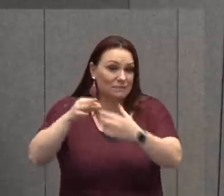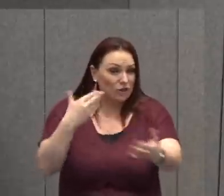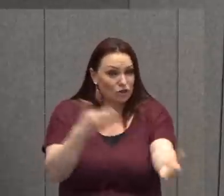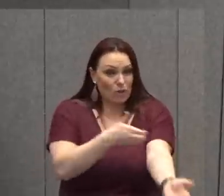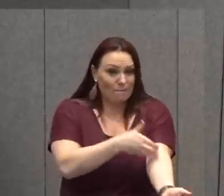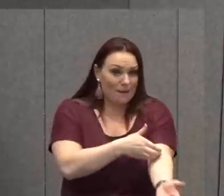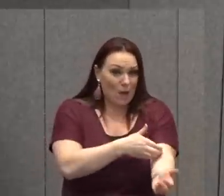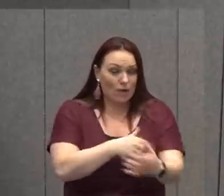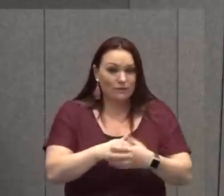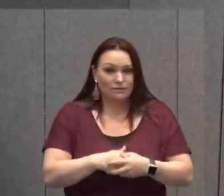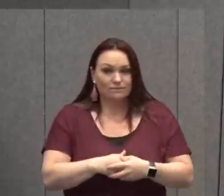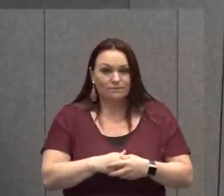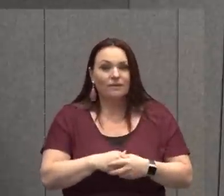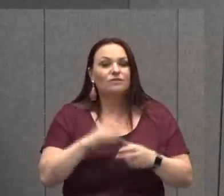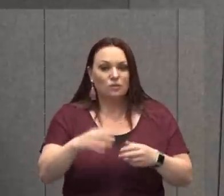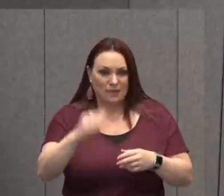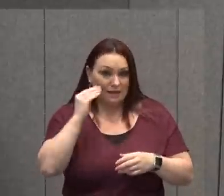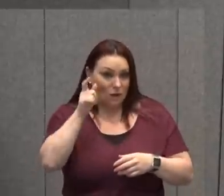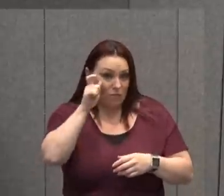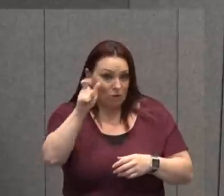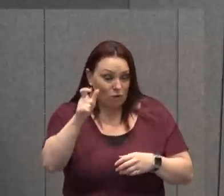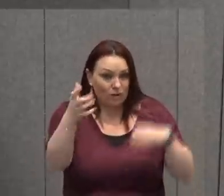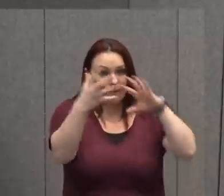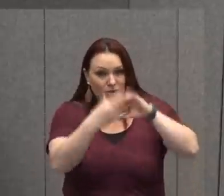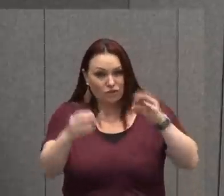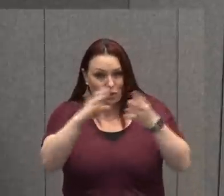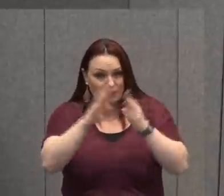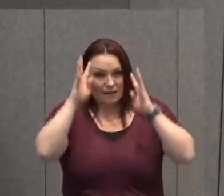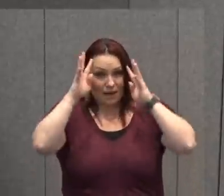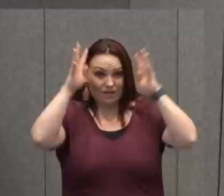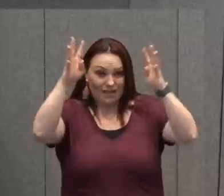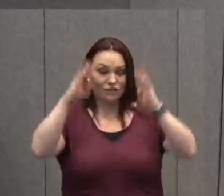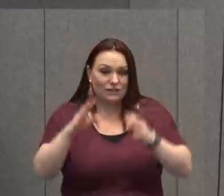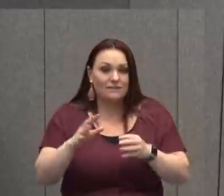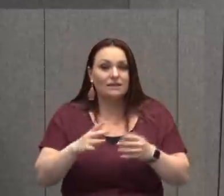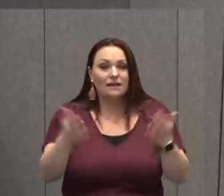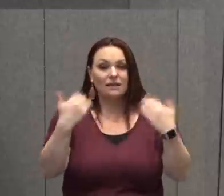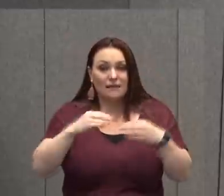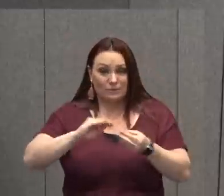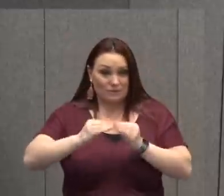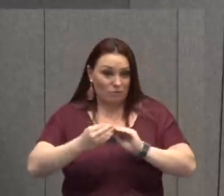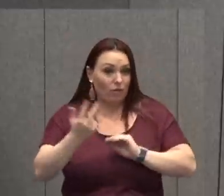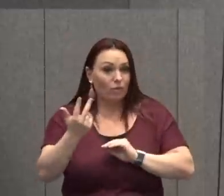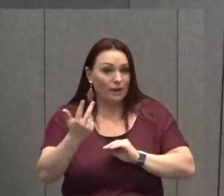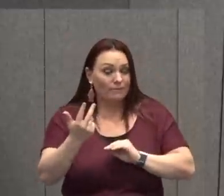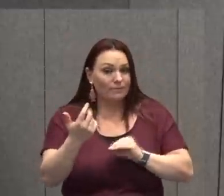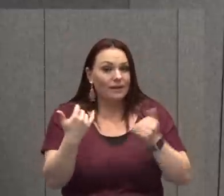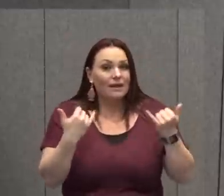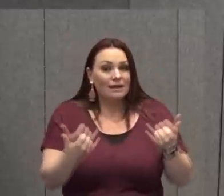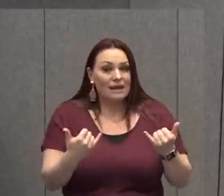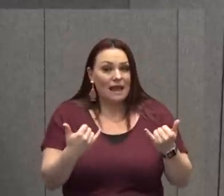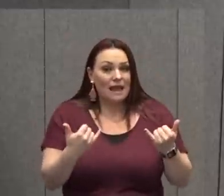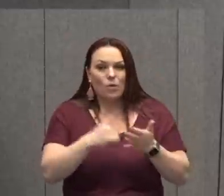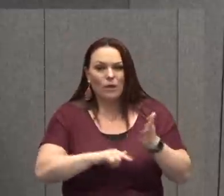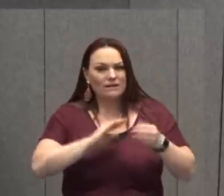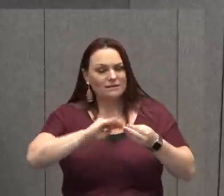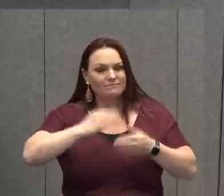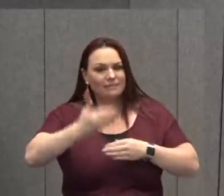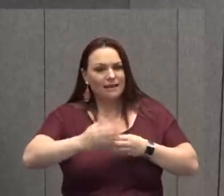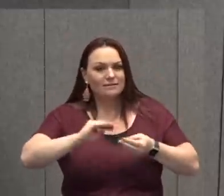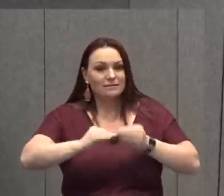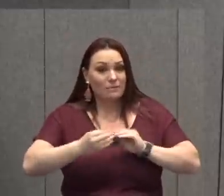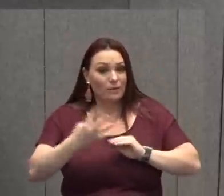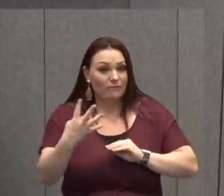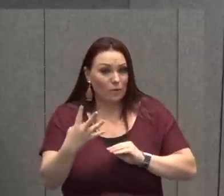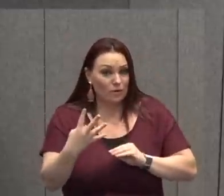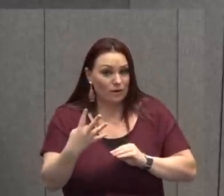I not used? Oh, brown. So then that was number three. And then now I should have a sentence about